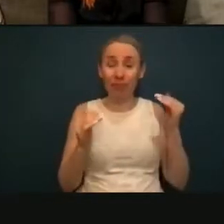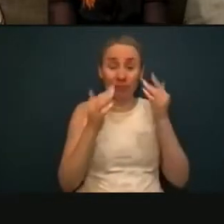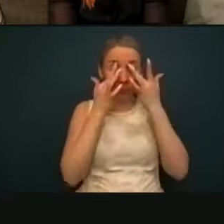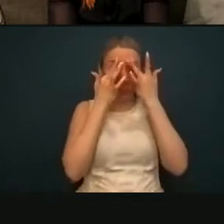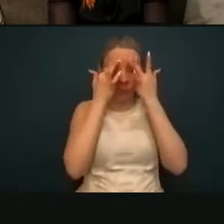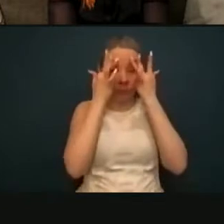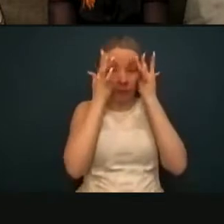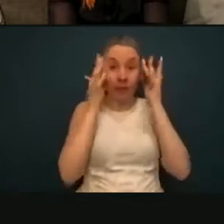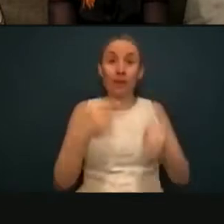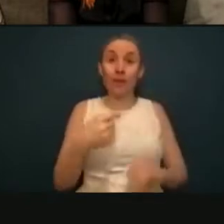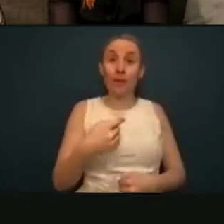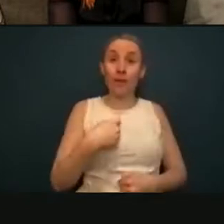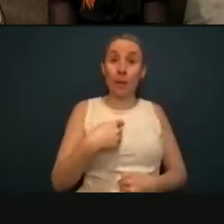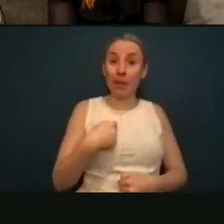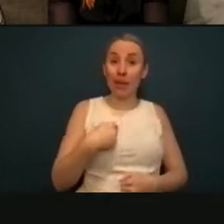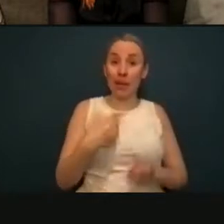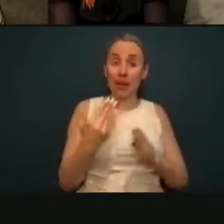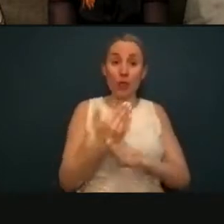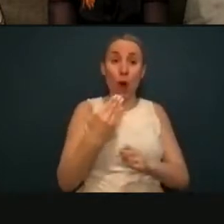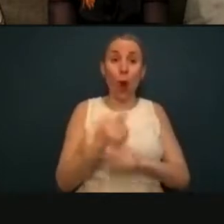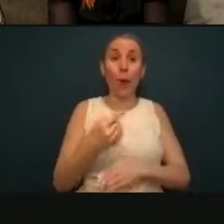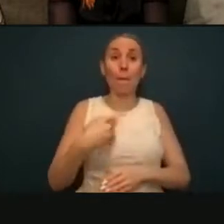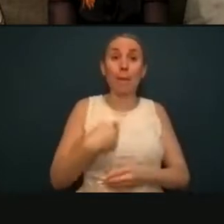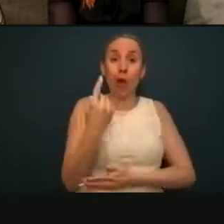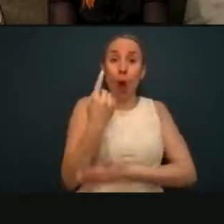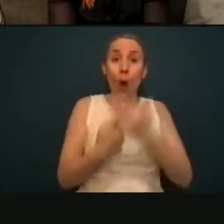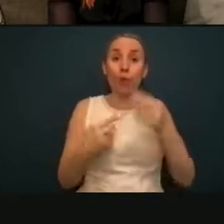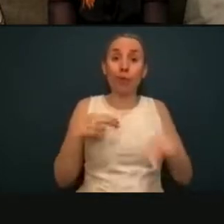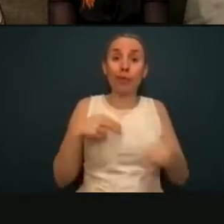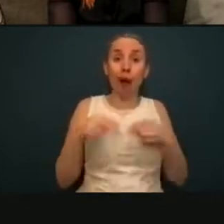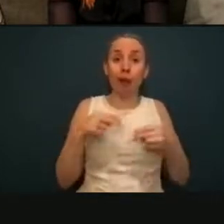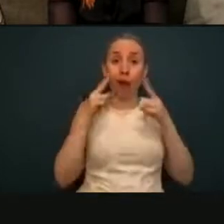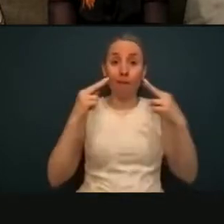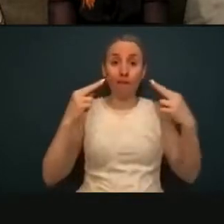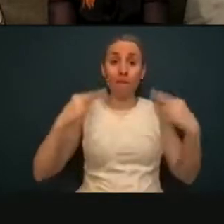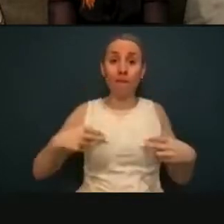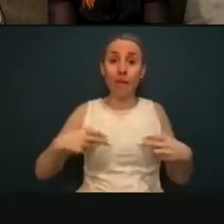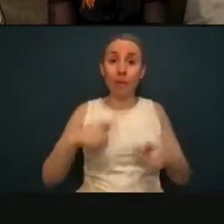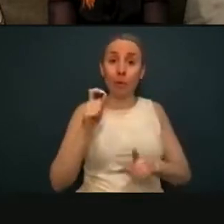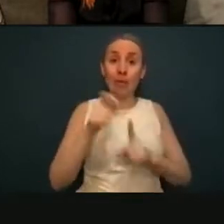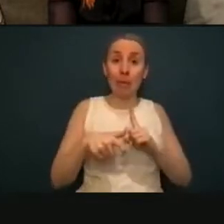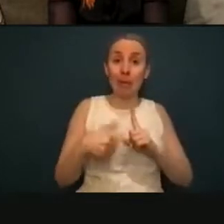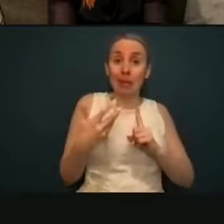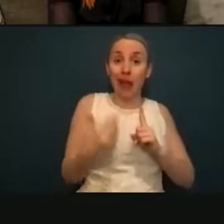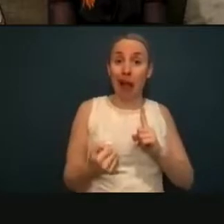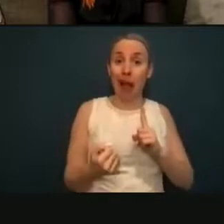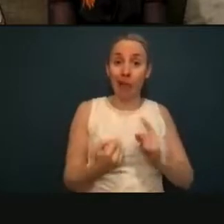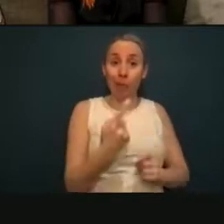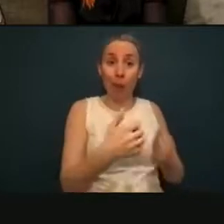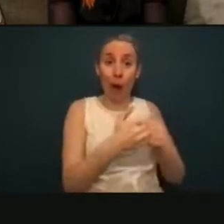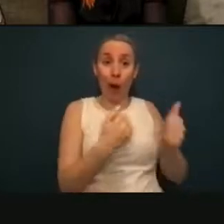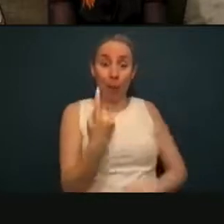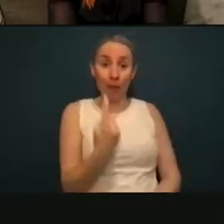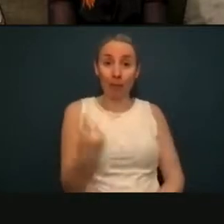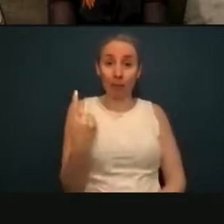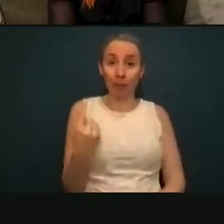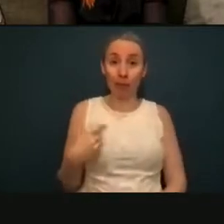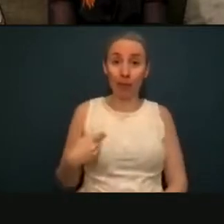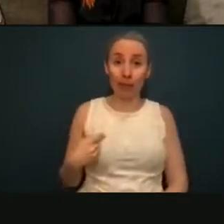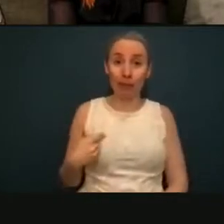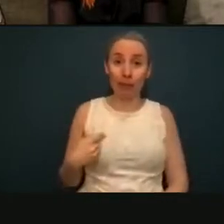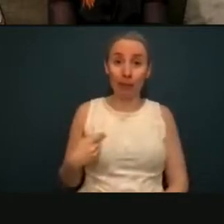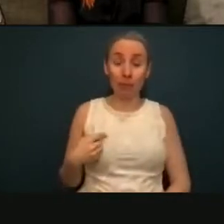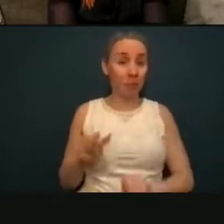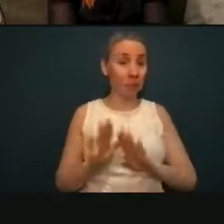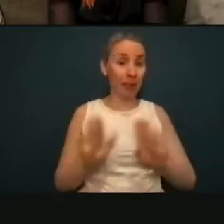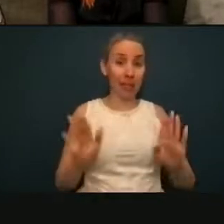only dancer, you know, with a visible disability in a company. It's like they